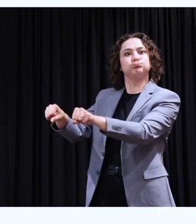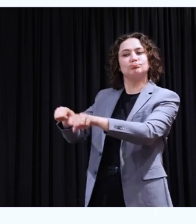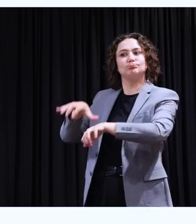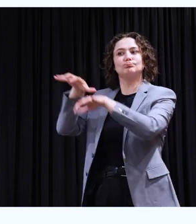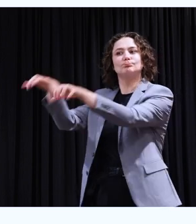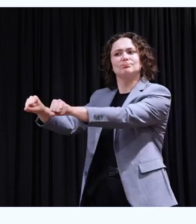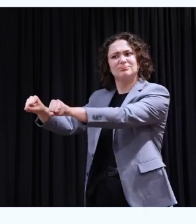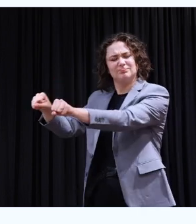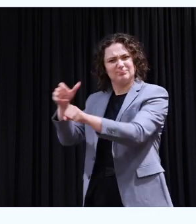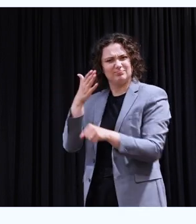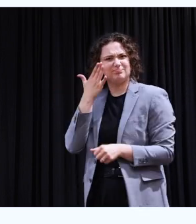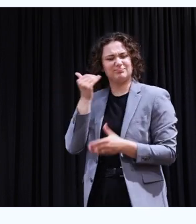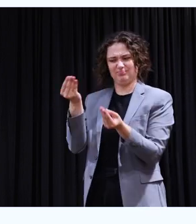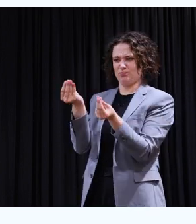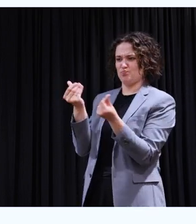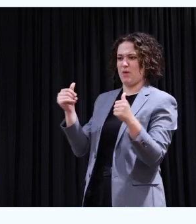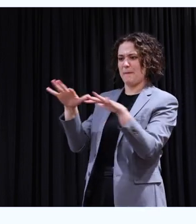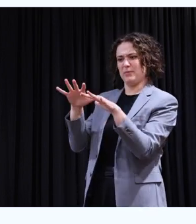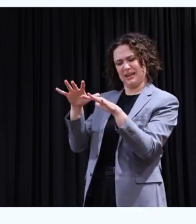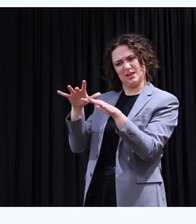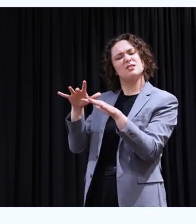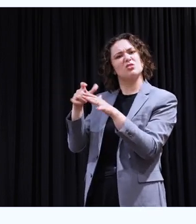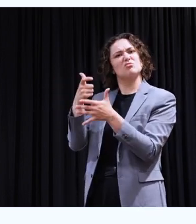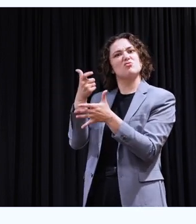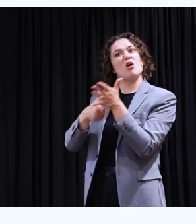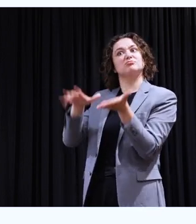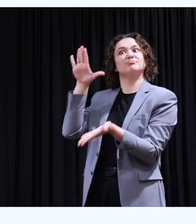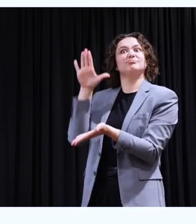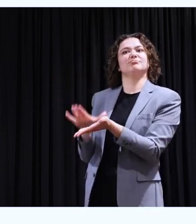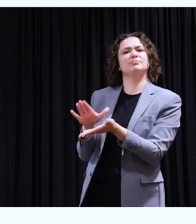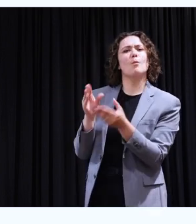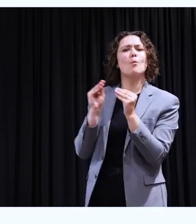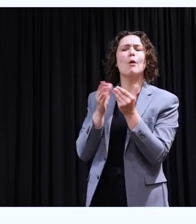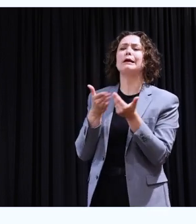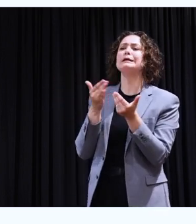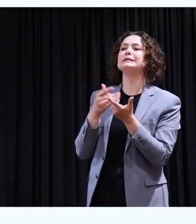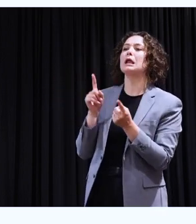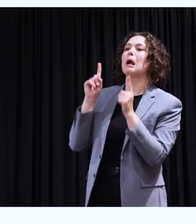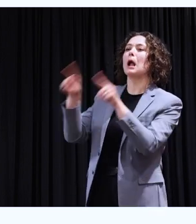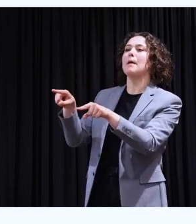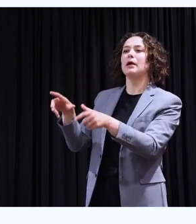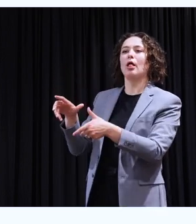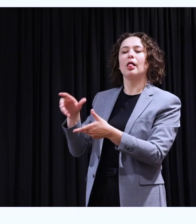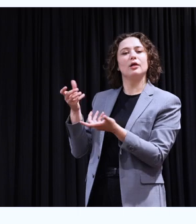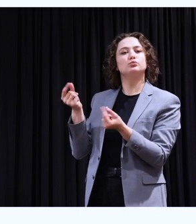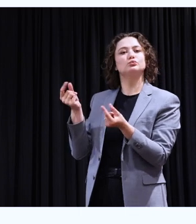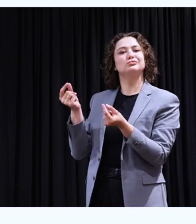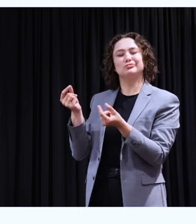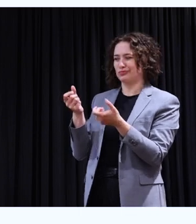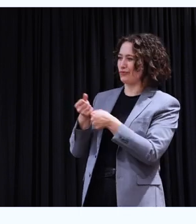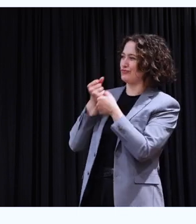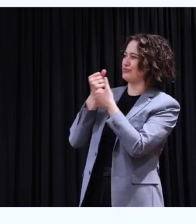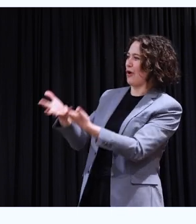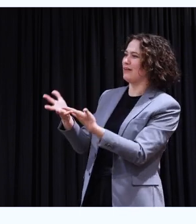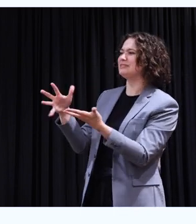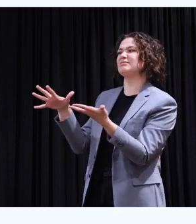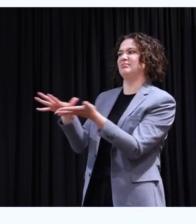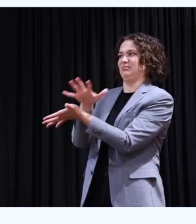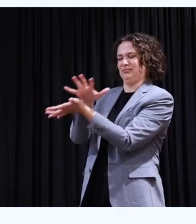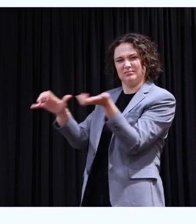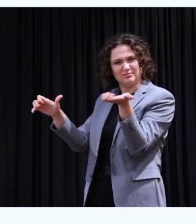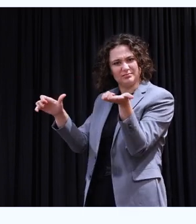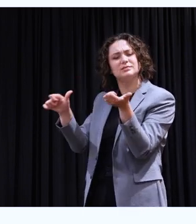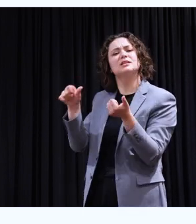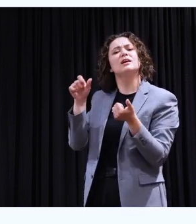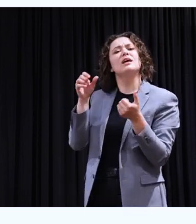property value. It's cheaper for them to come in and to dump. Think about the regulations at the time. So you have air quality, you